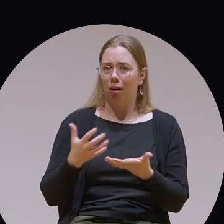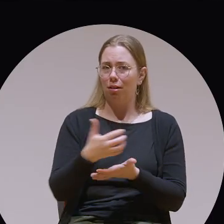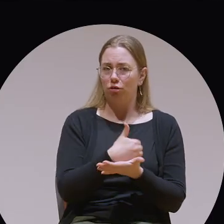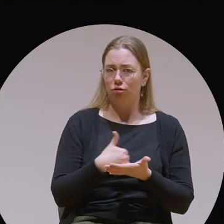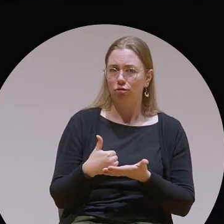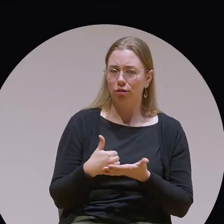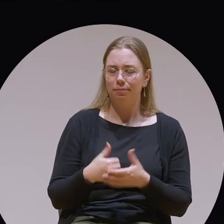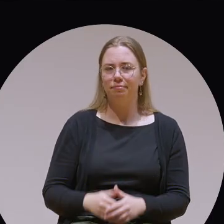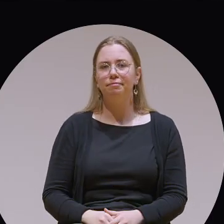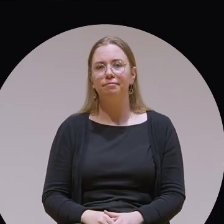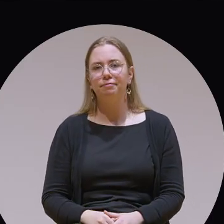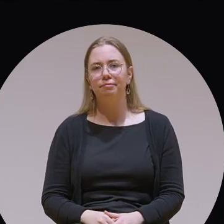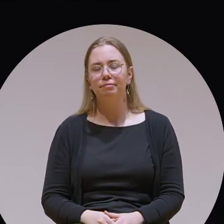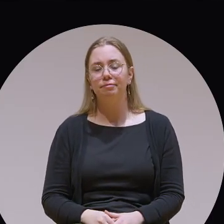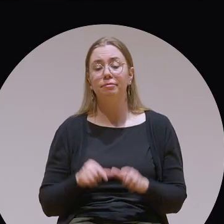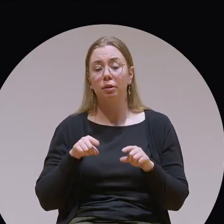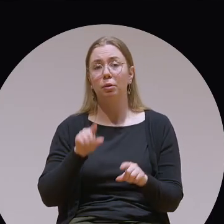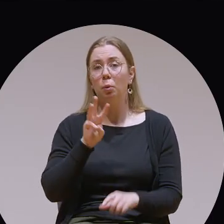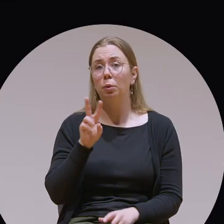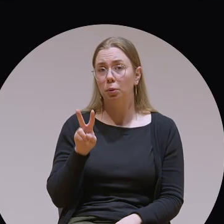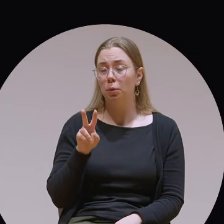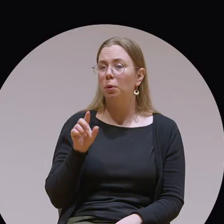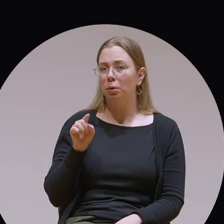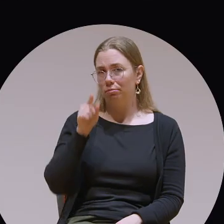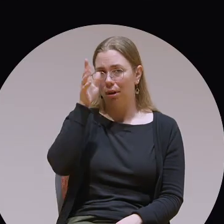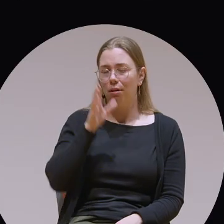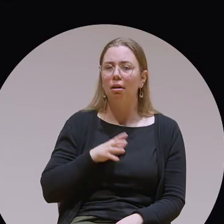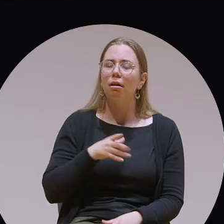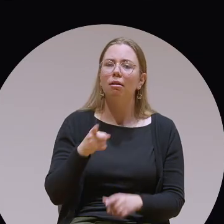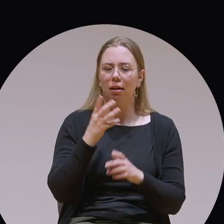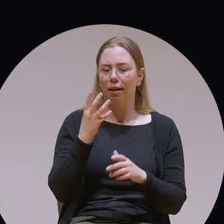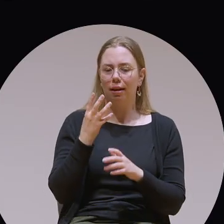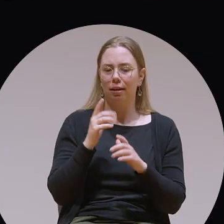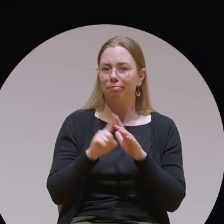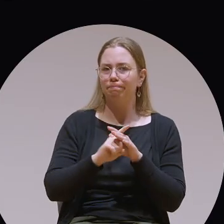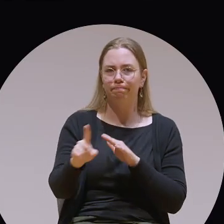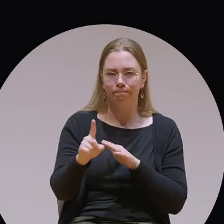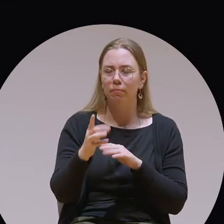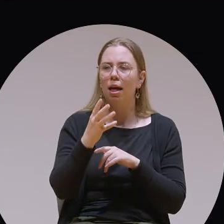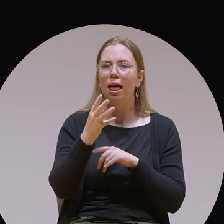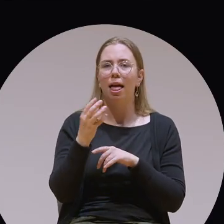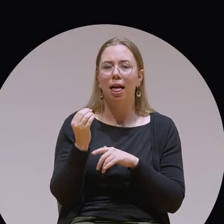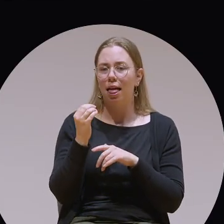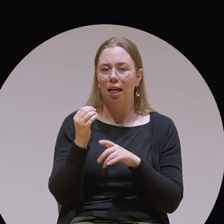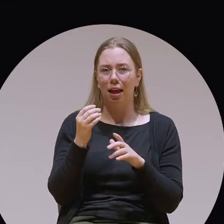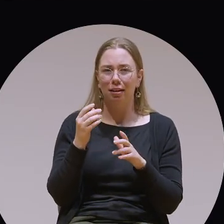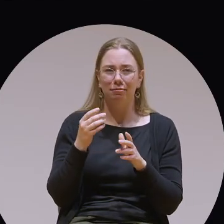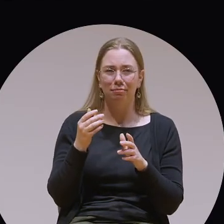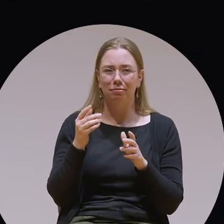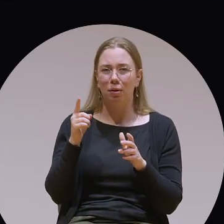And in World War II, he fled from Paris, and 1,400 paintings were stolen from his